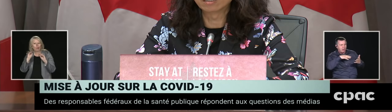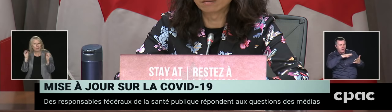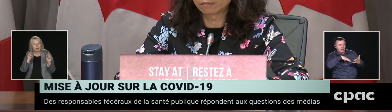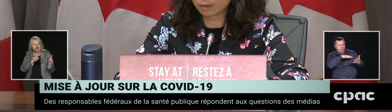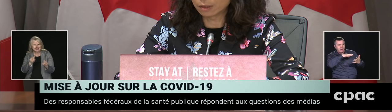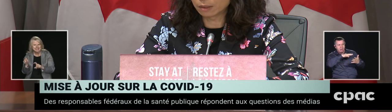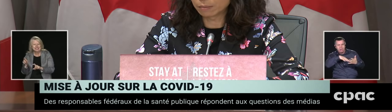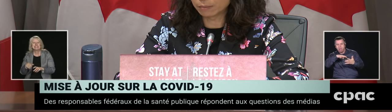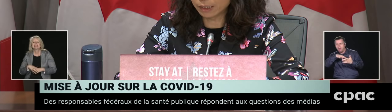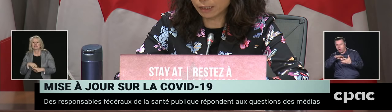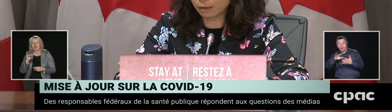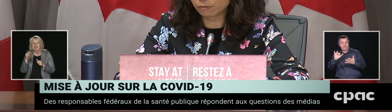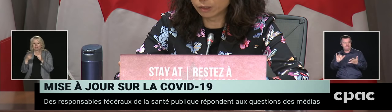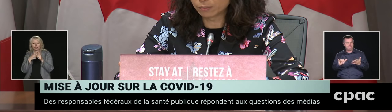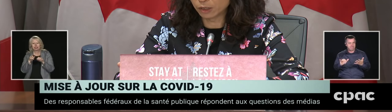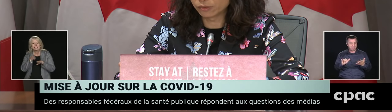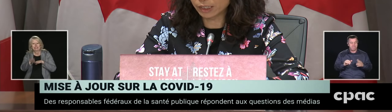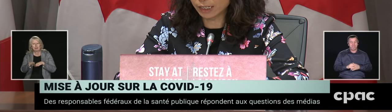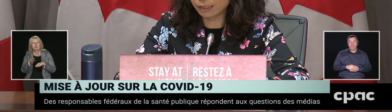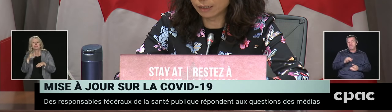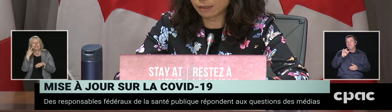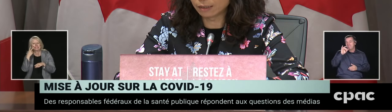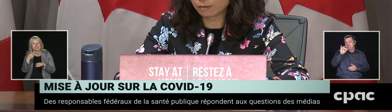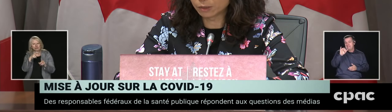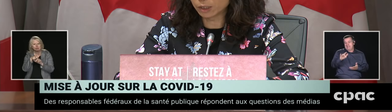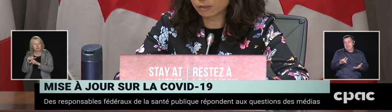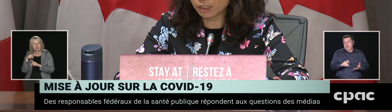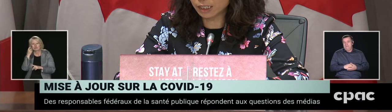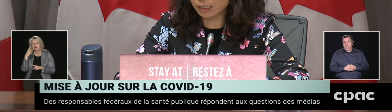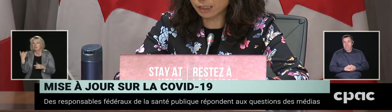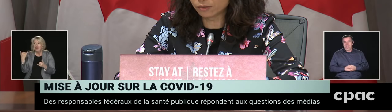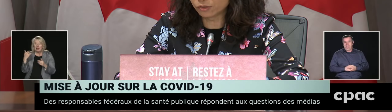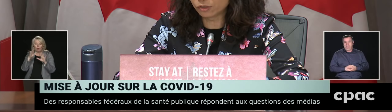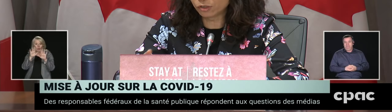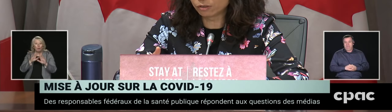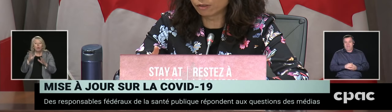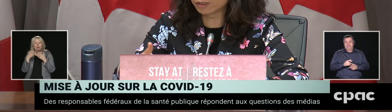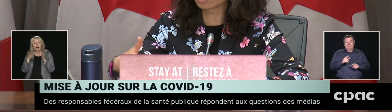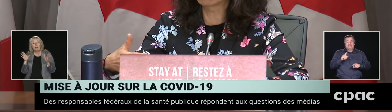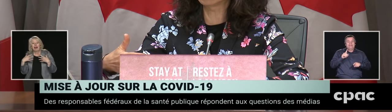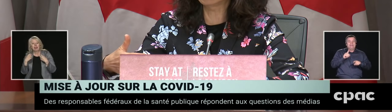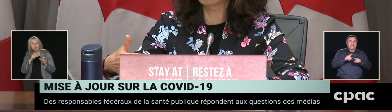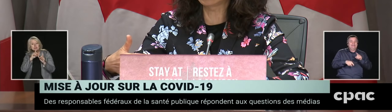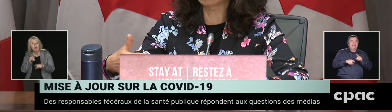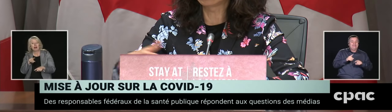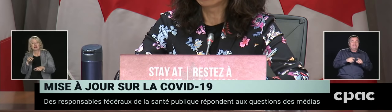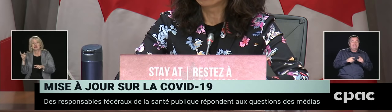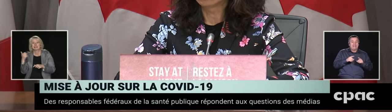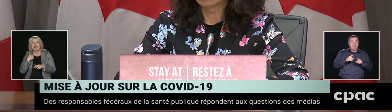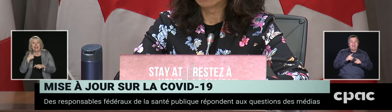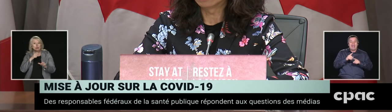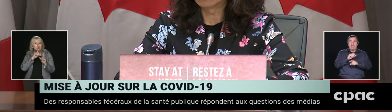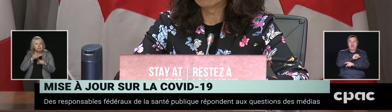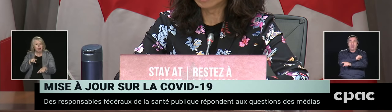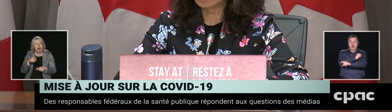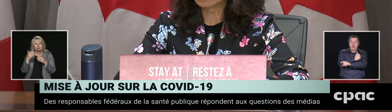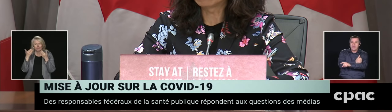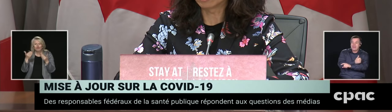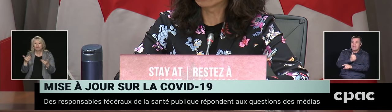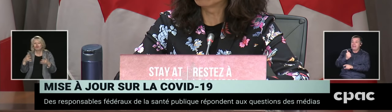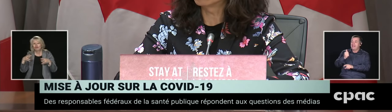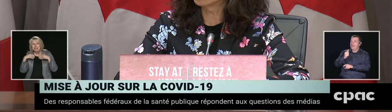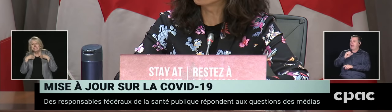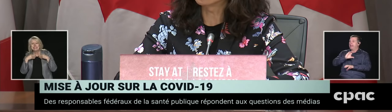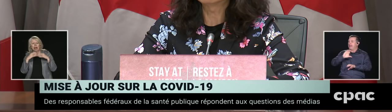incredible public health response and the response of Canadians to do the physical distancing, it